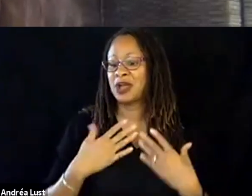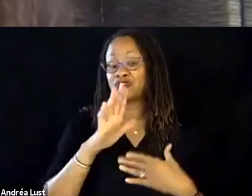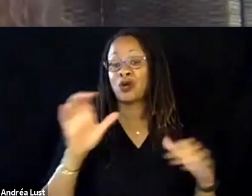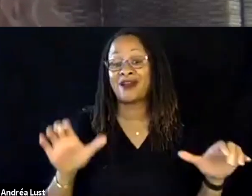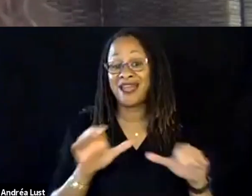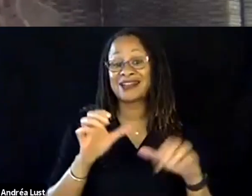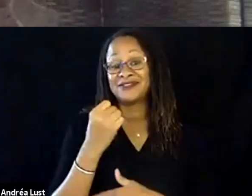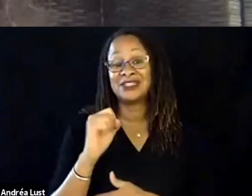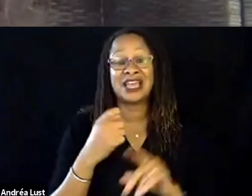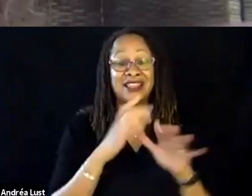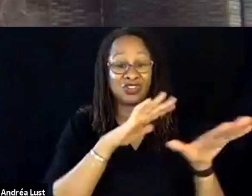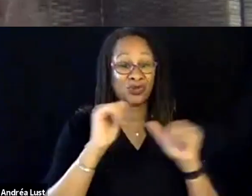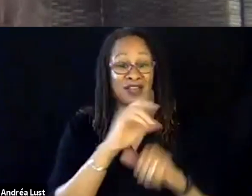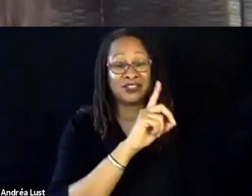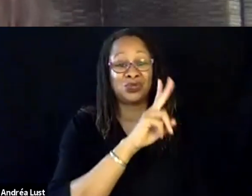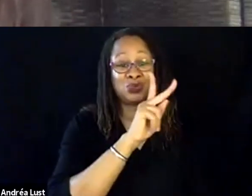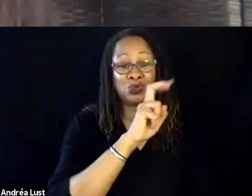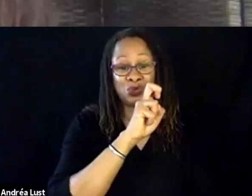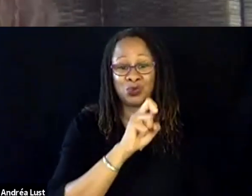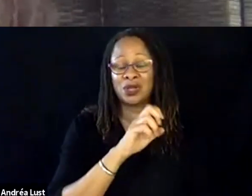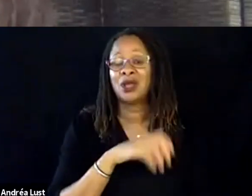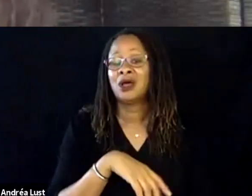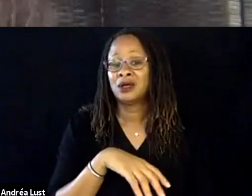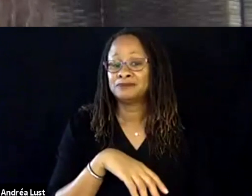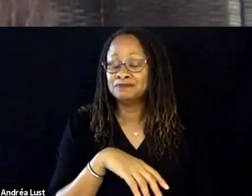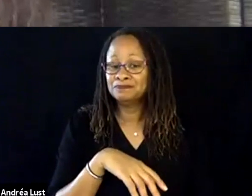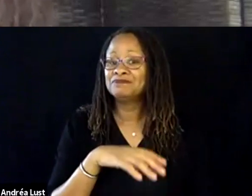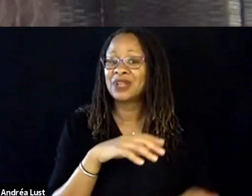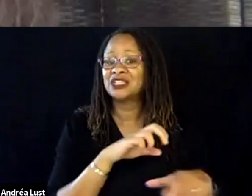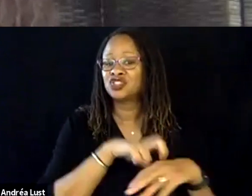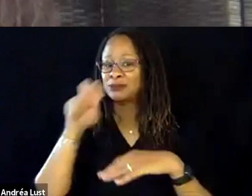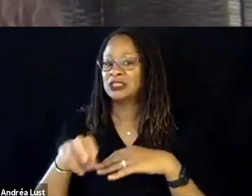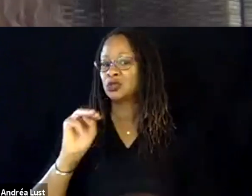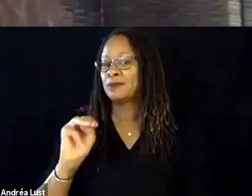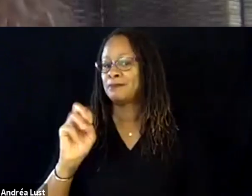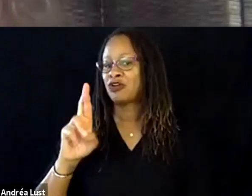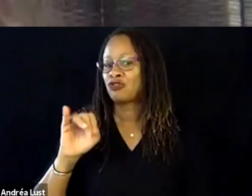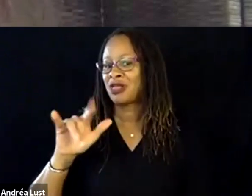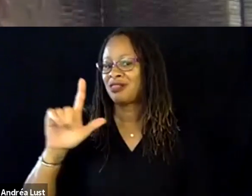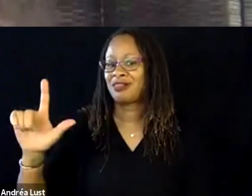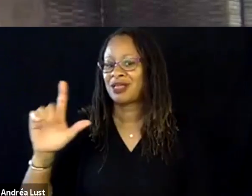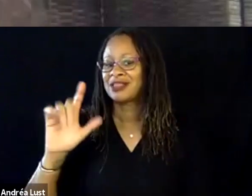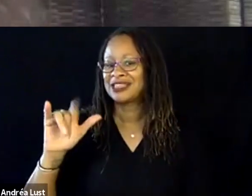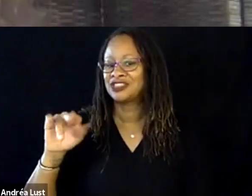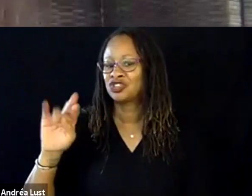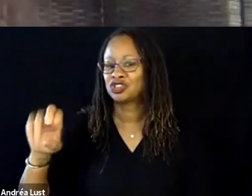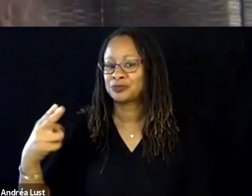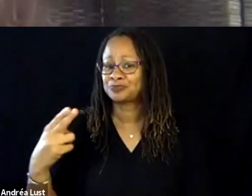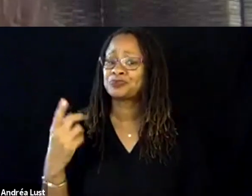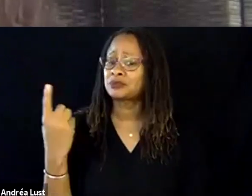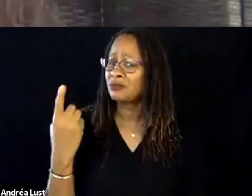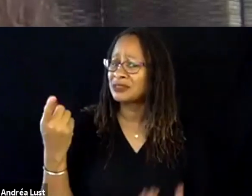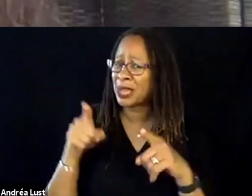Duke, jumped into Merrill Lynch, and there was something that happened in your work there with one of